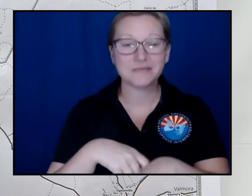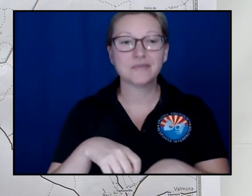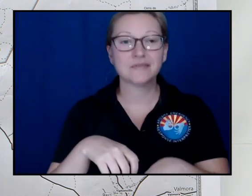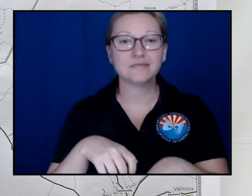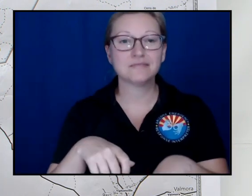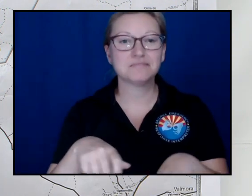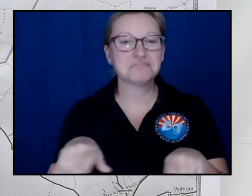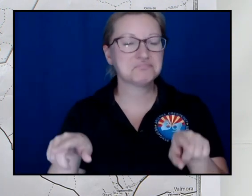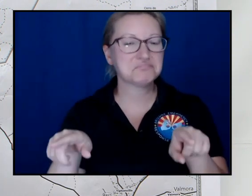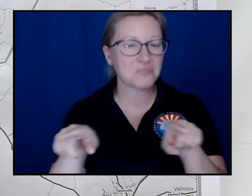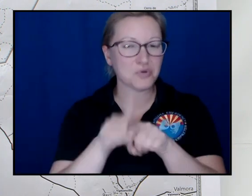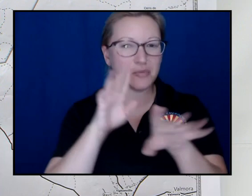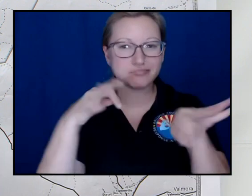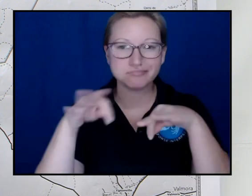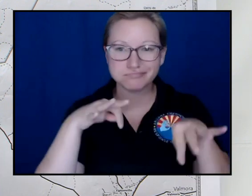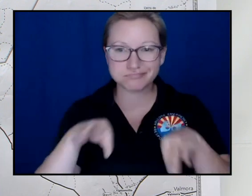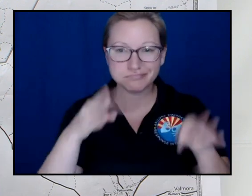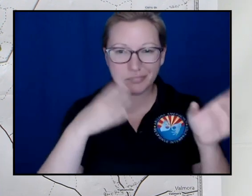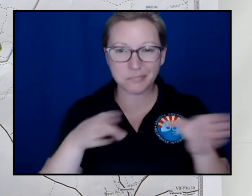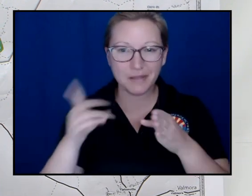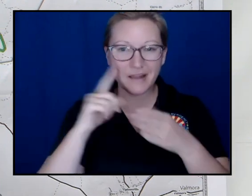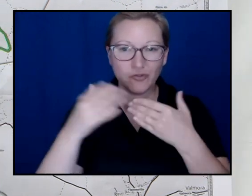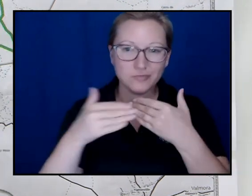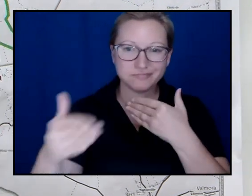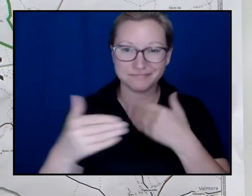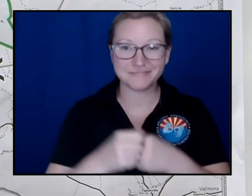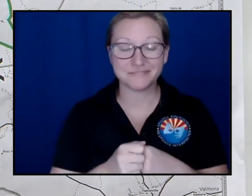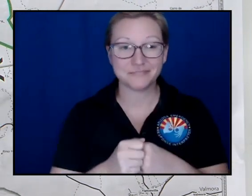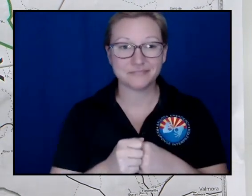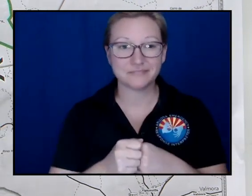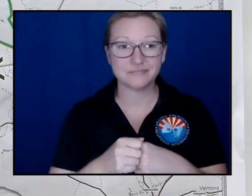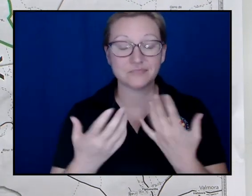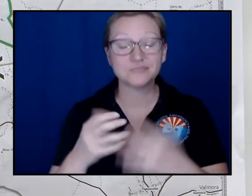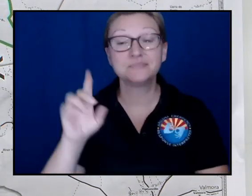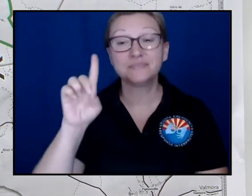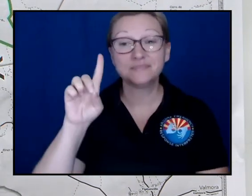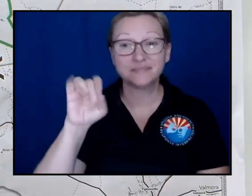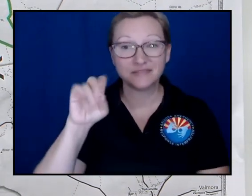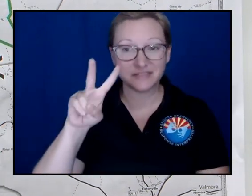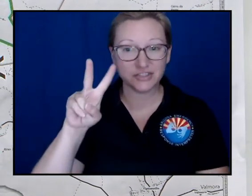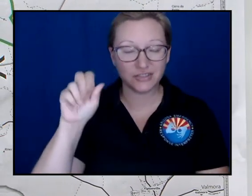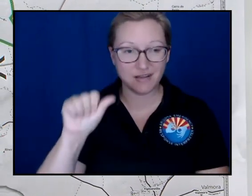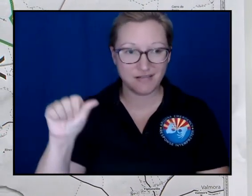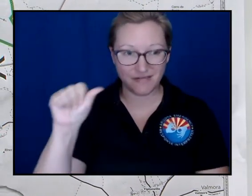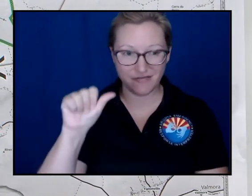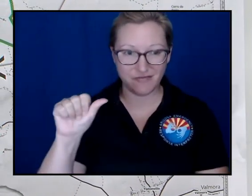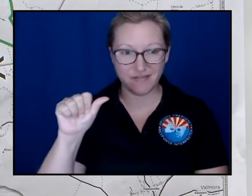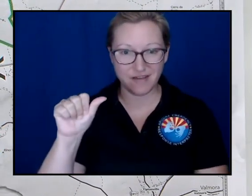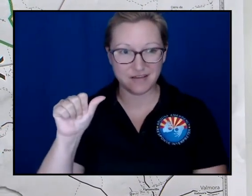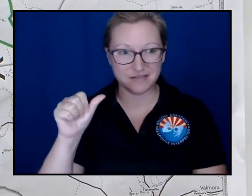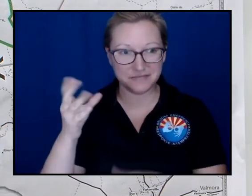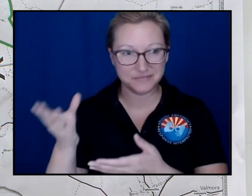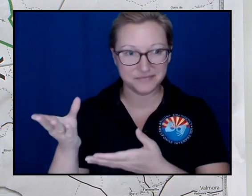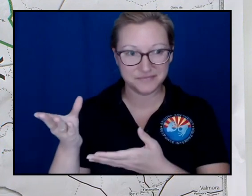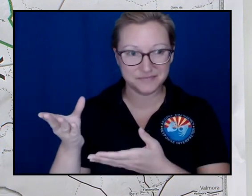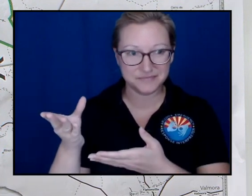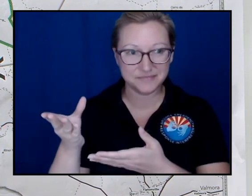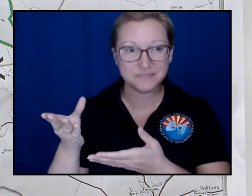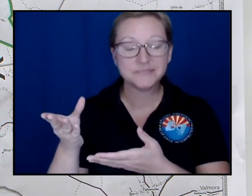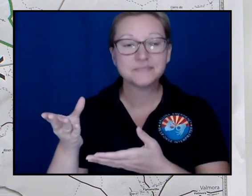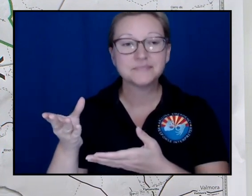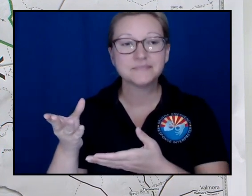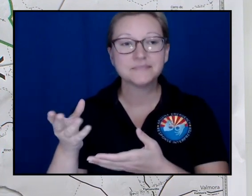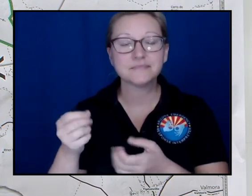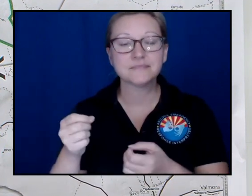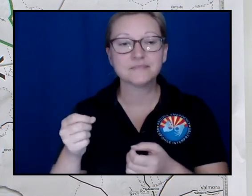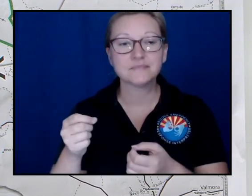got planned for the future. So starting over here in Division Alpha, the last few days we've had some